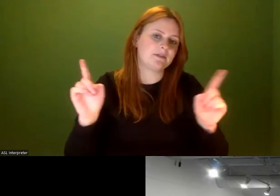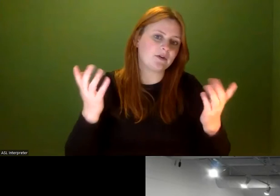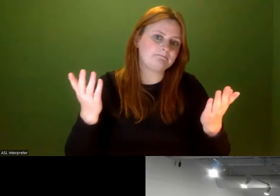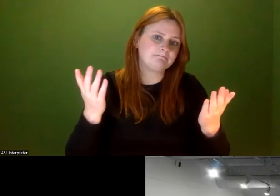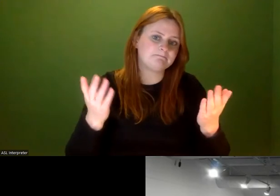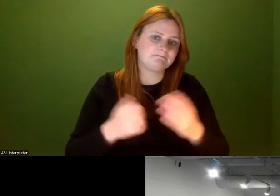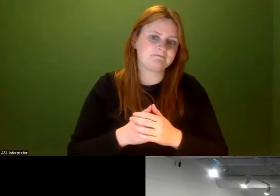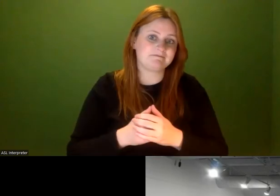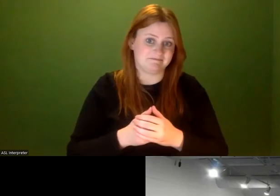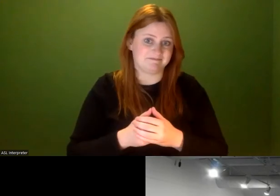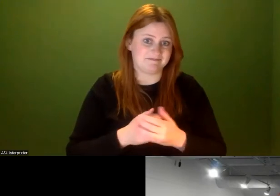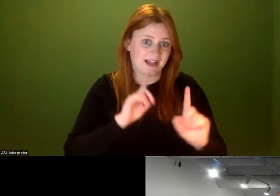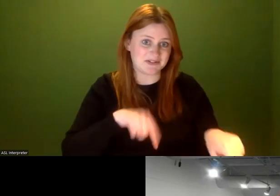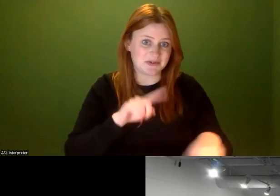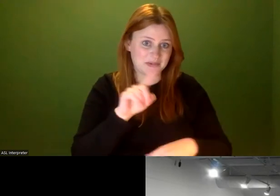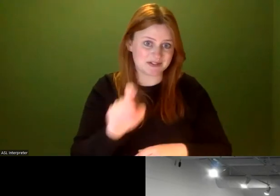How's that?